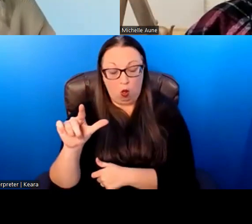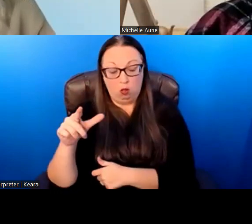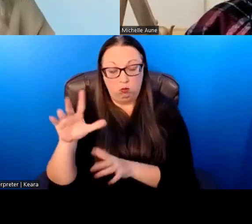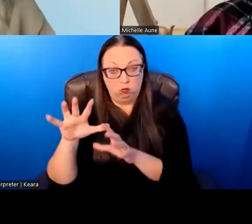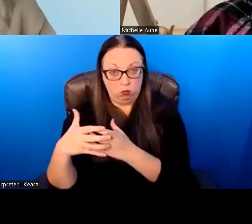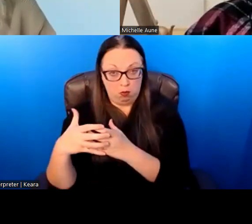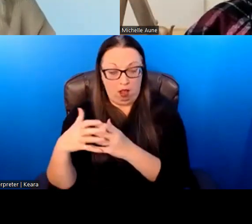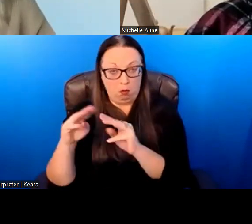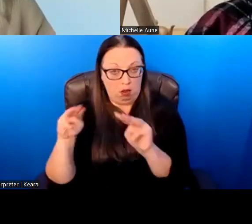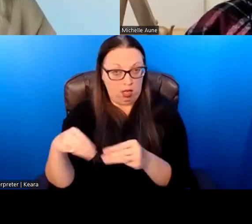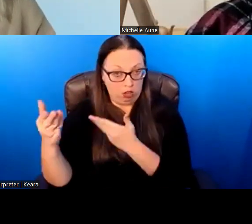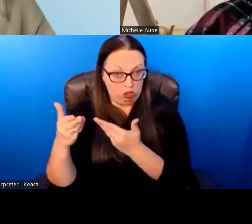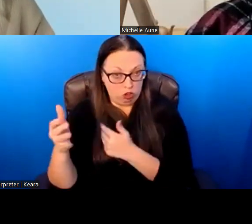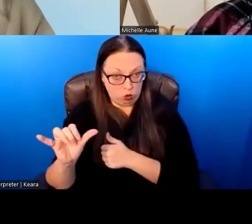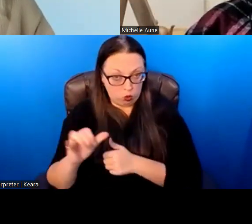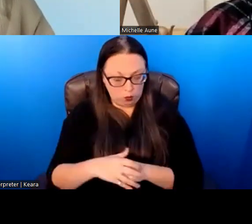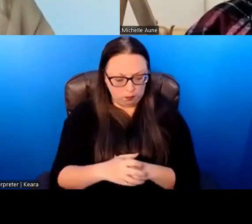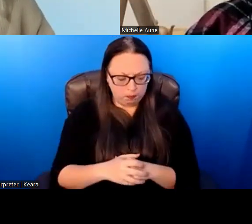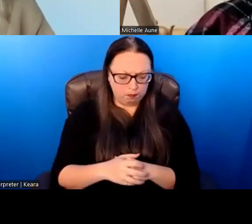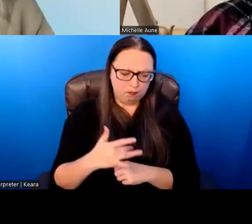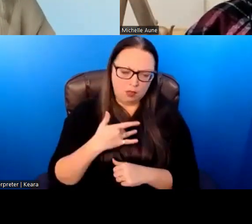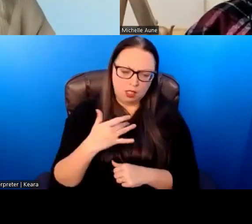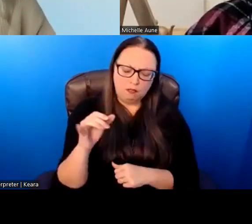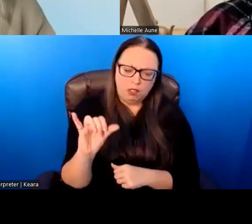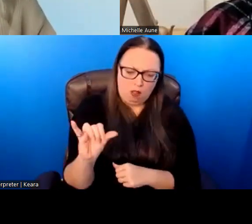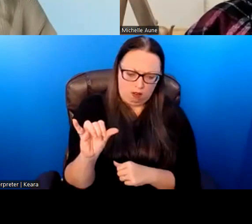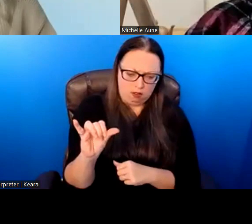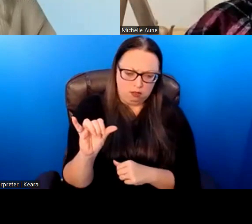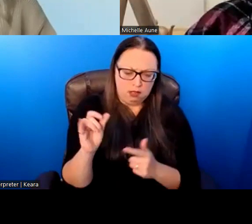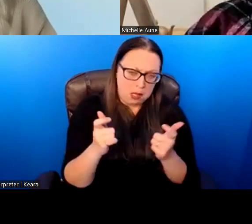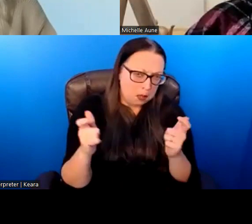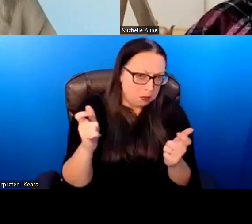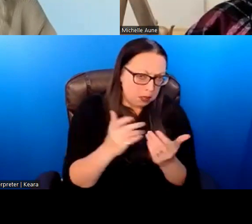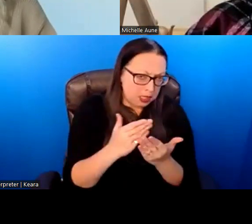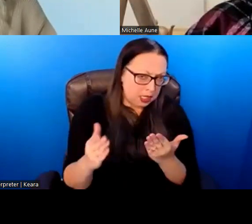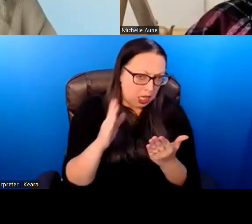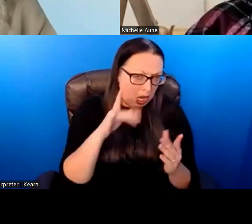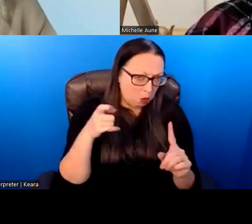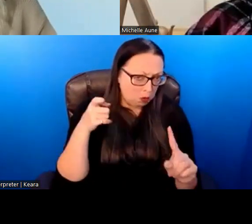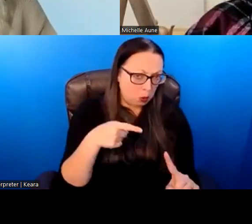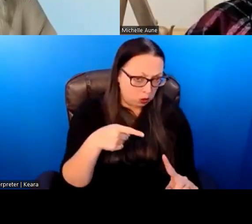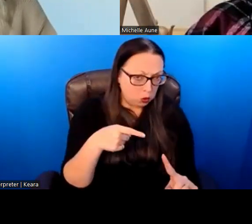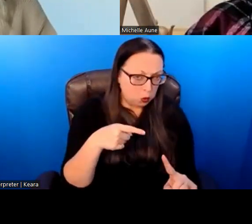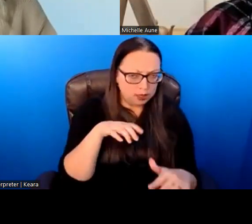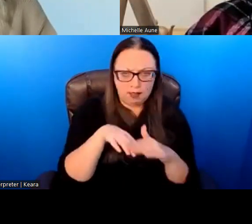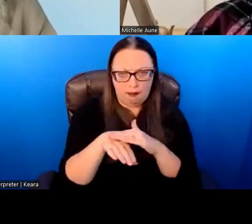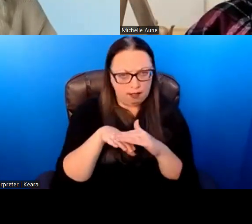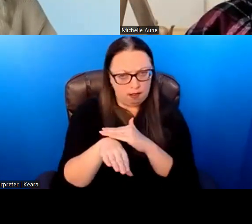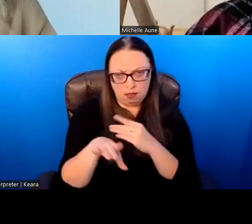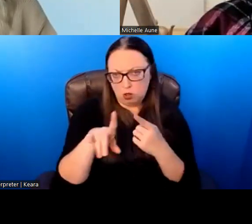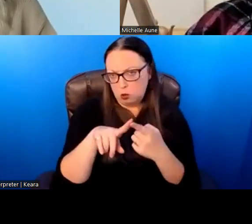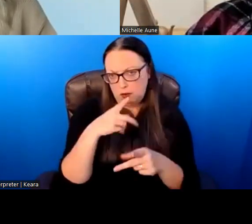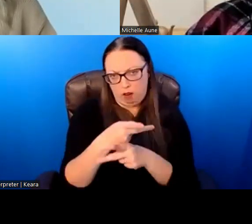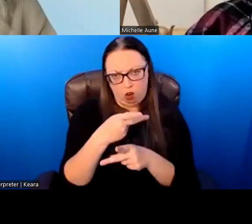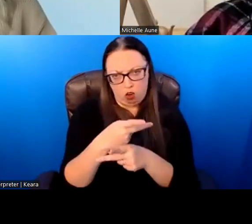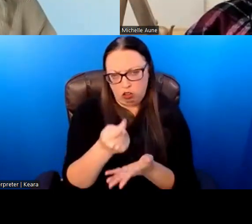But I would say probably the biggest thing I would point to is just access to care